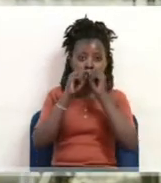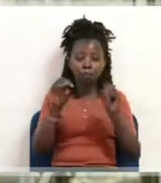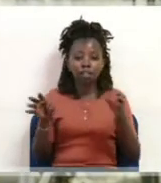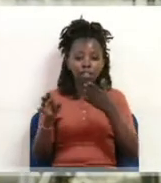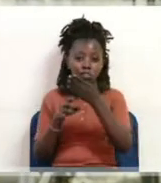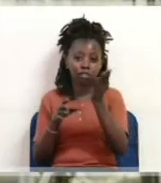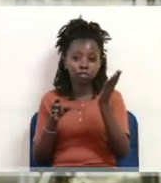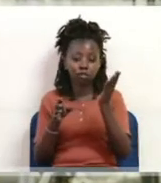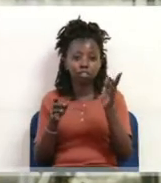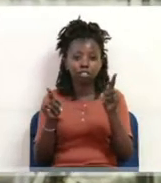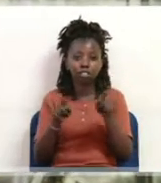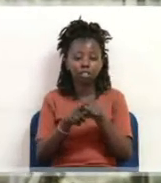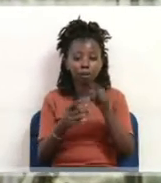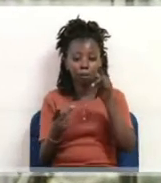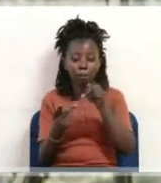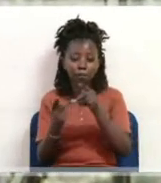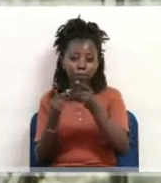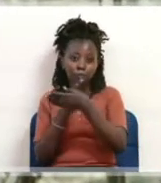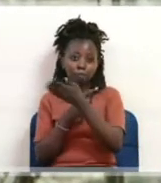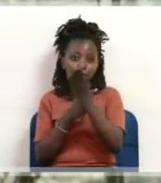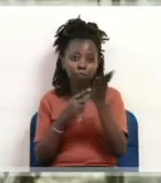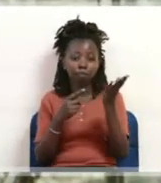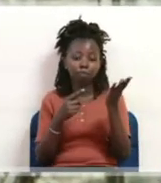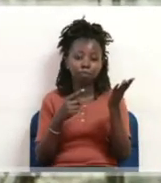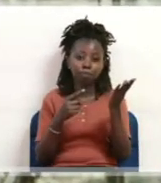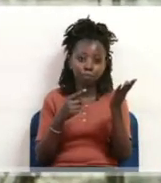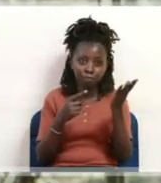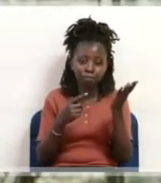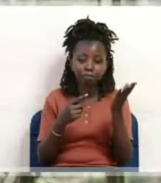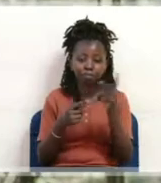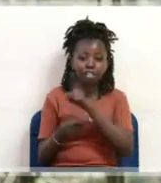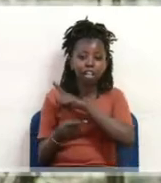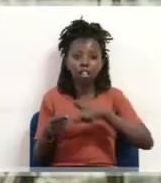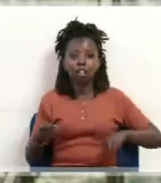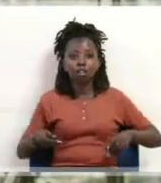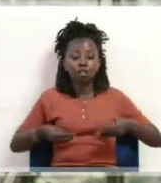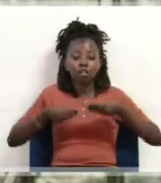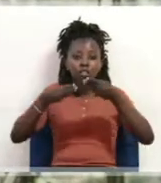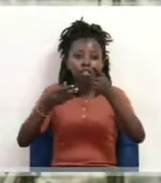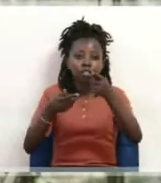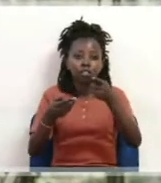Lord keep you, and the Lord give you his favor.